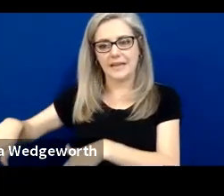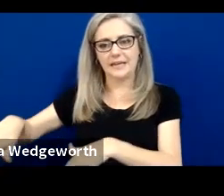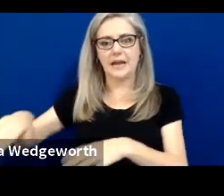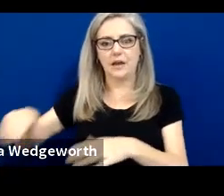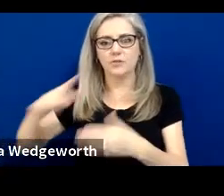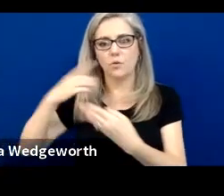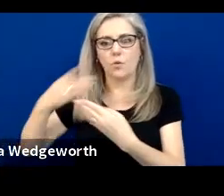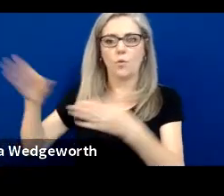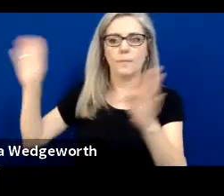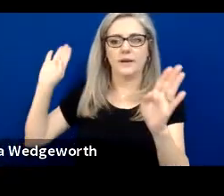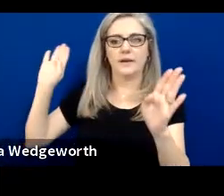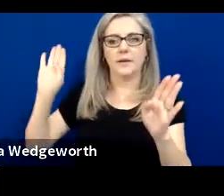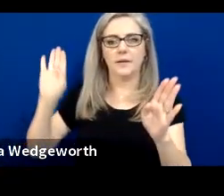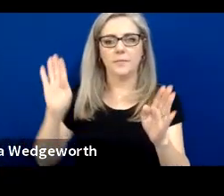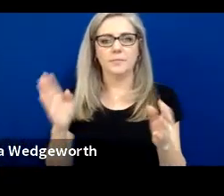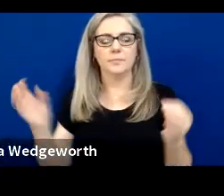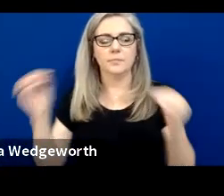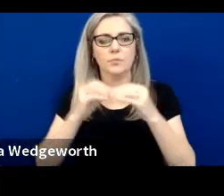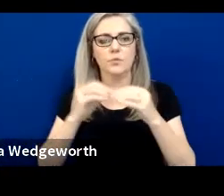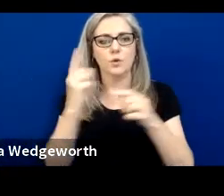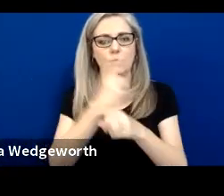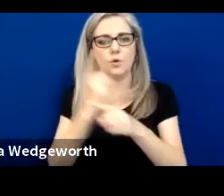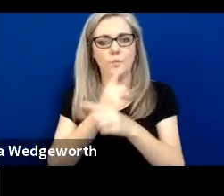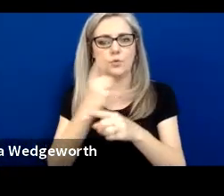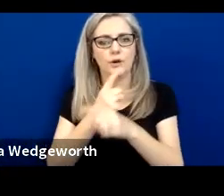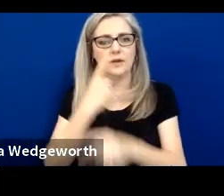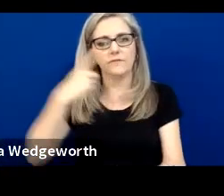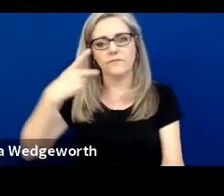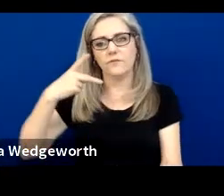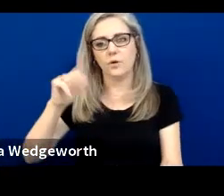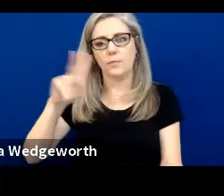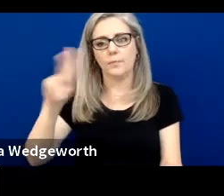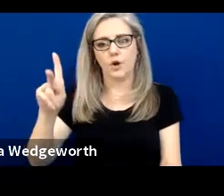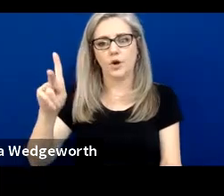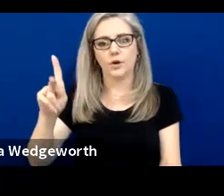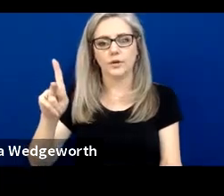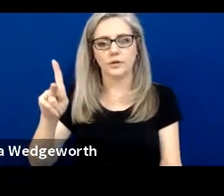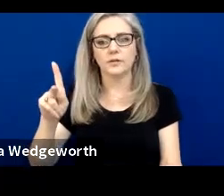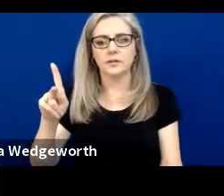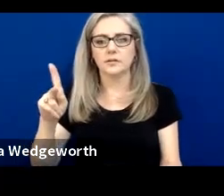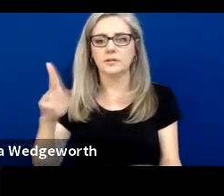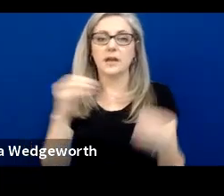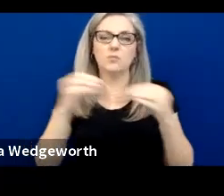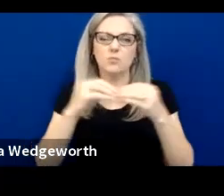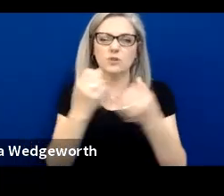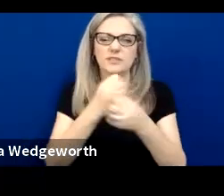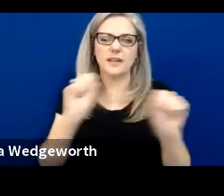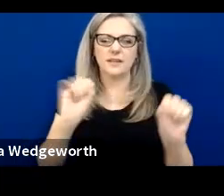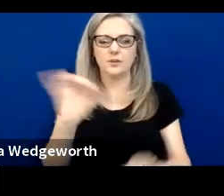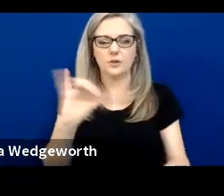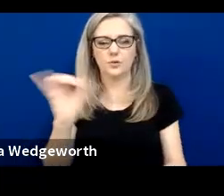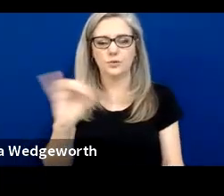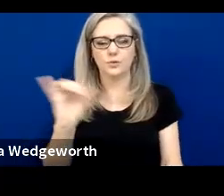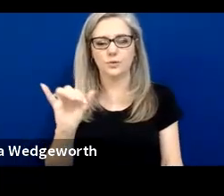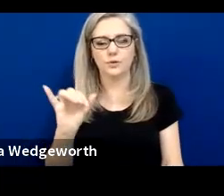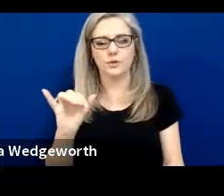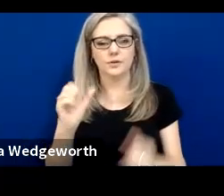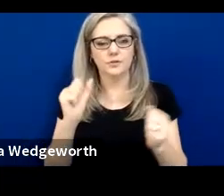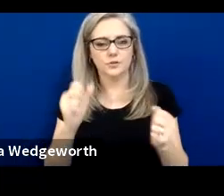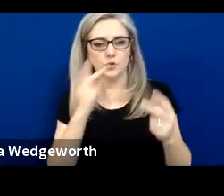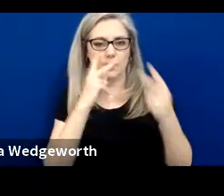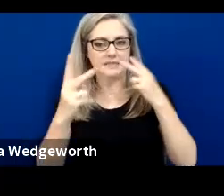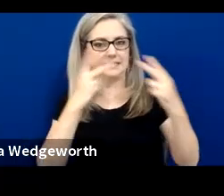you know, make it a little more appropriate for a park setting and a little bit safer for that matter, as visibility